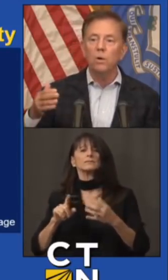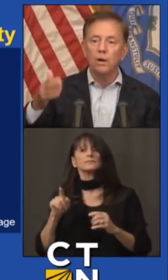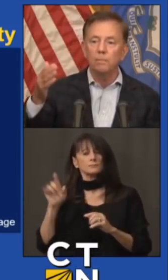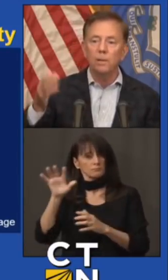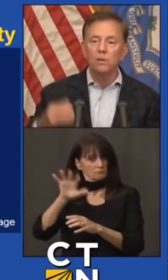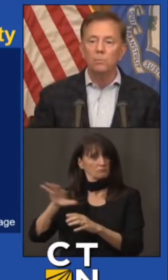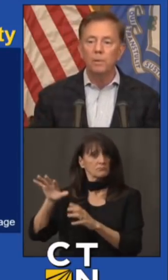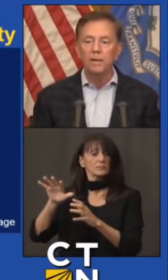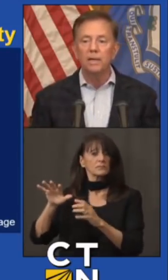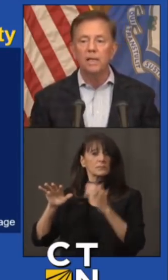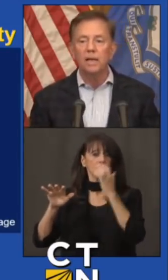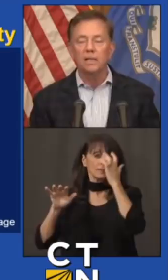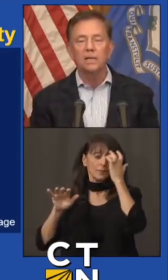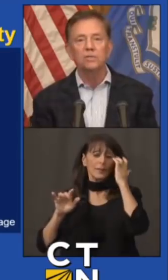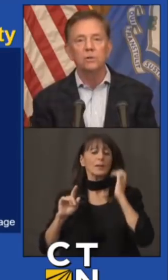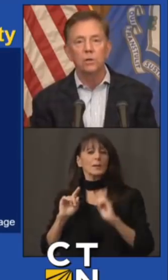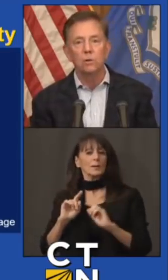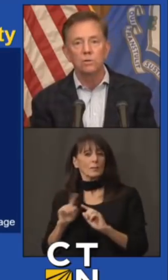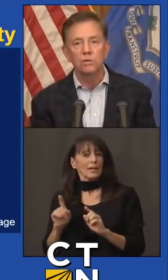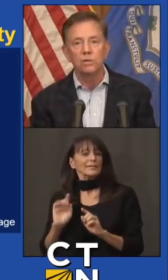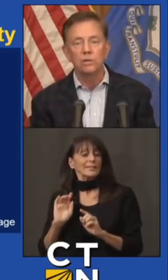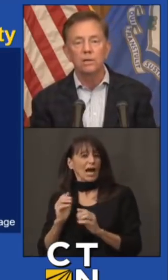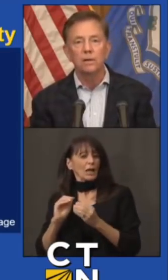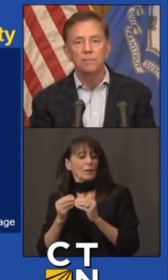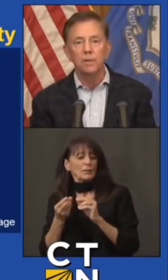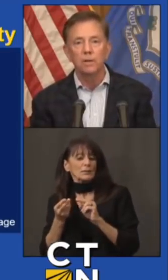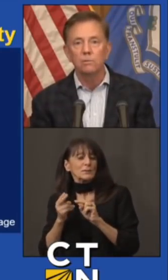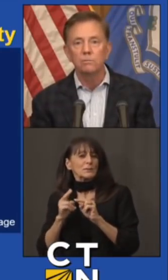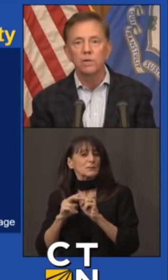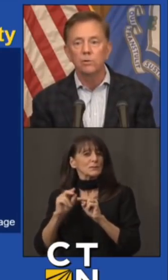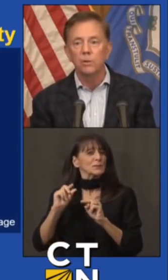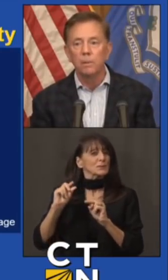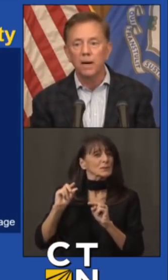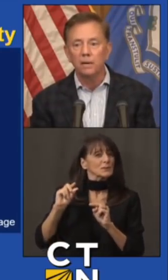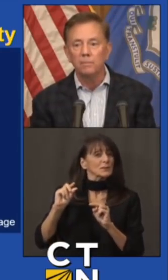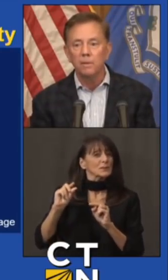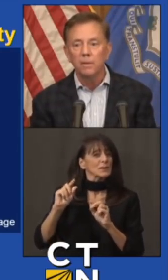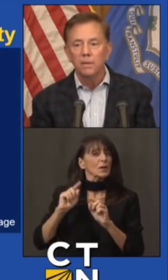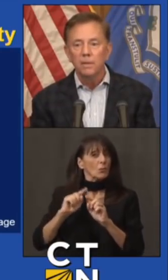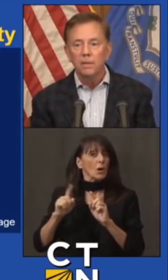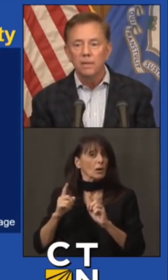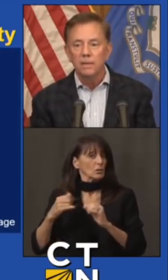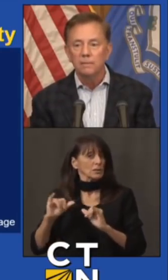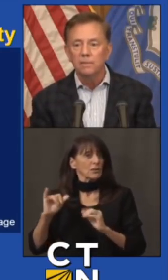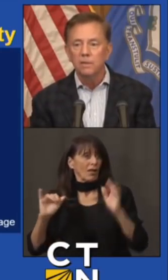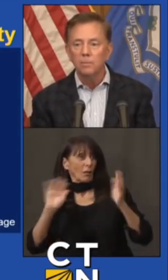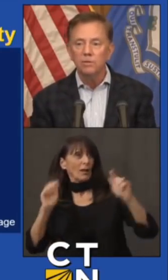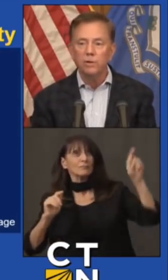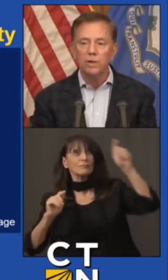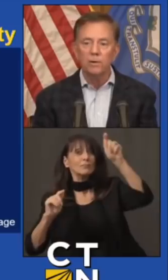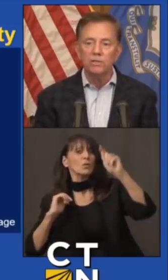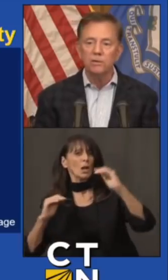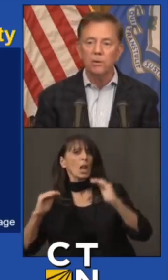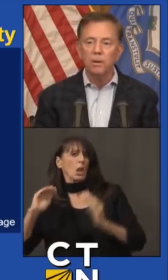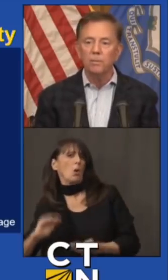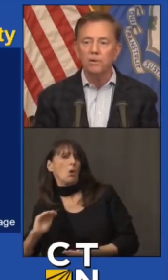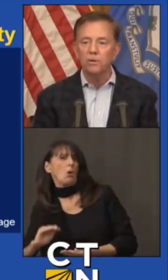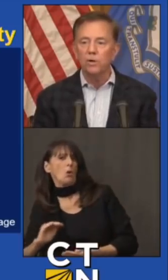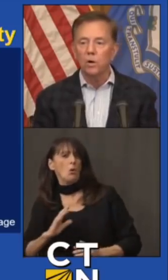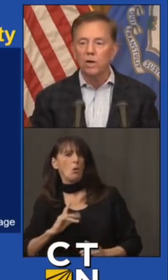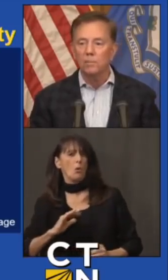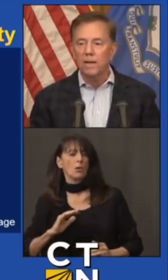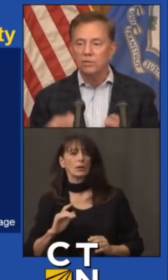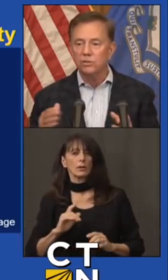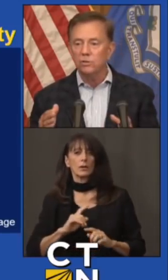we've gone up a little bit in that list, although we're still, near the bottom. The numbers are interesting. Remember